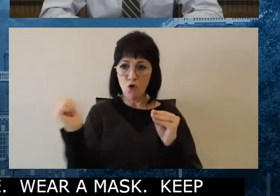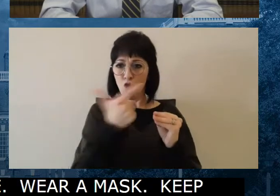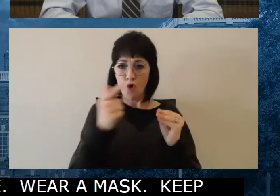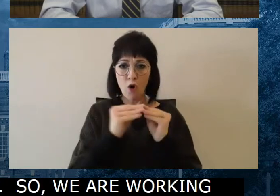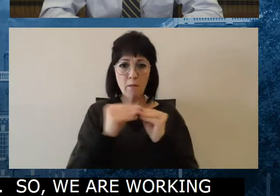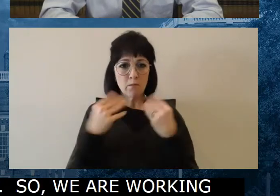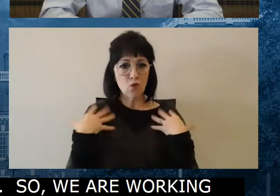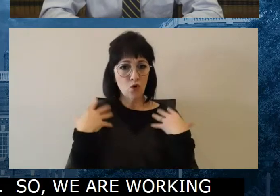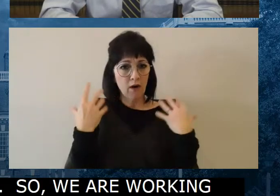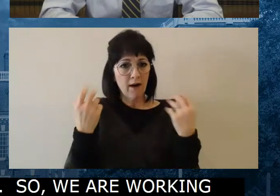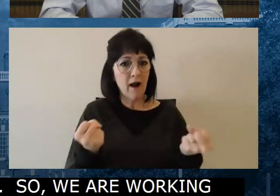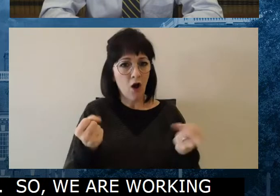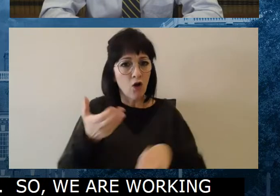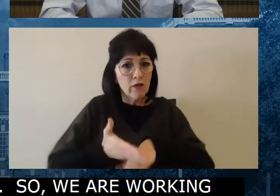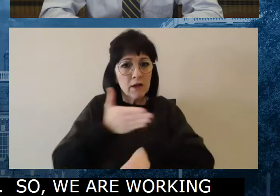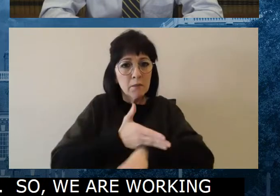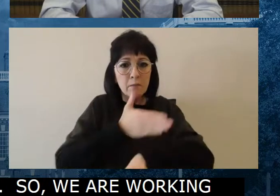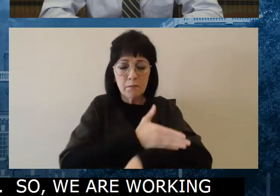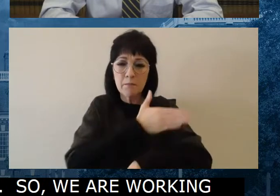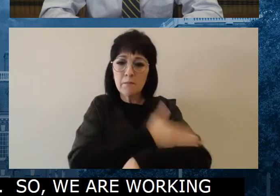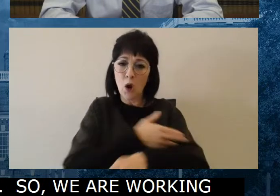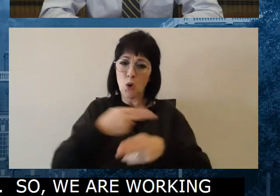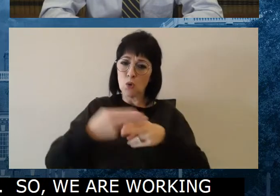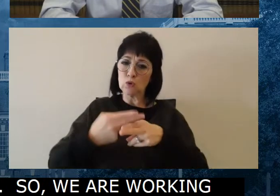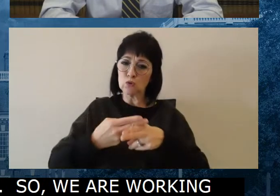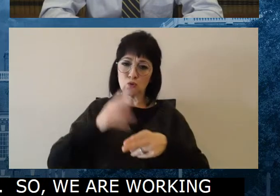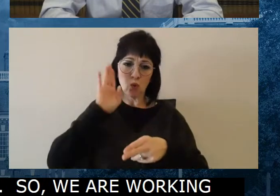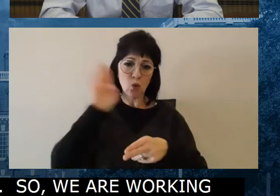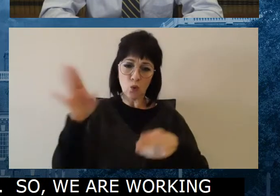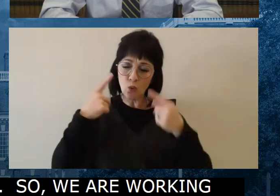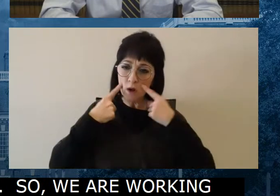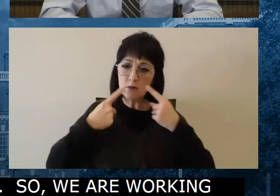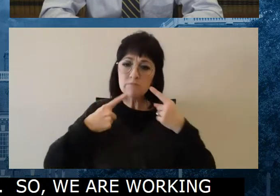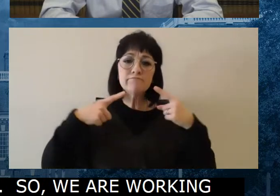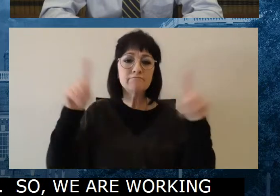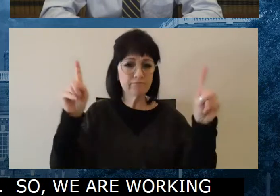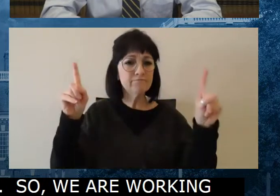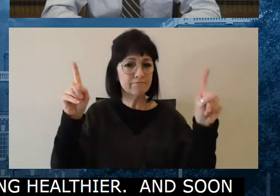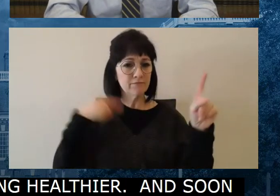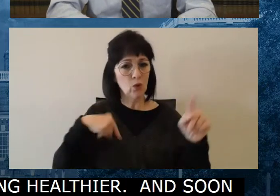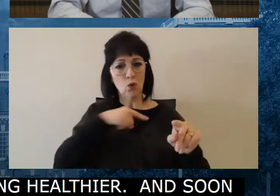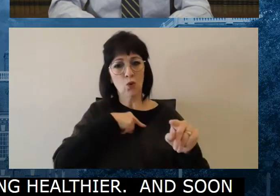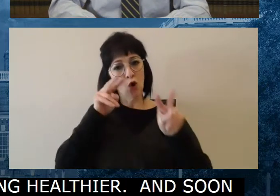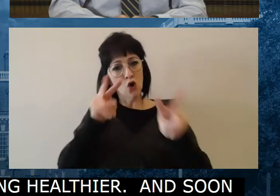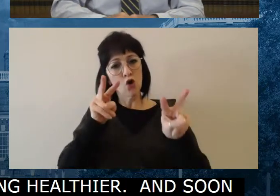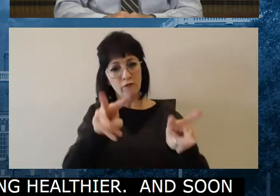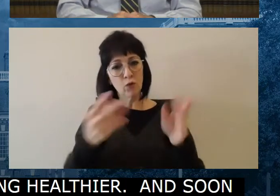at a much better place. Thanks for joining us today, and we look forward to seeing you next time.